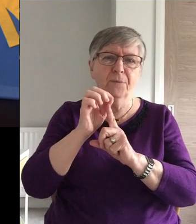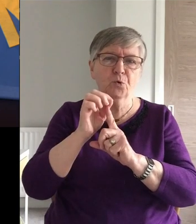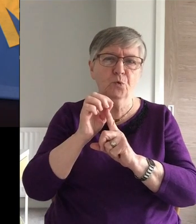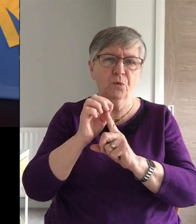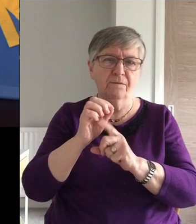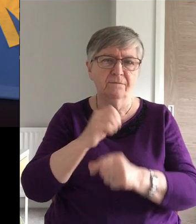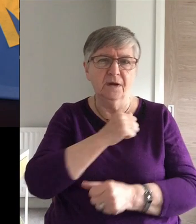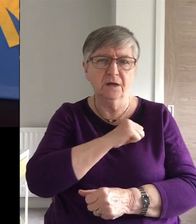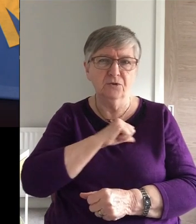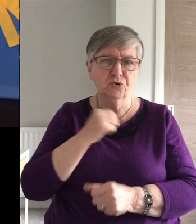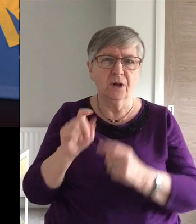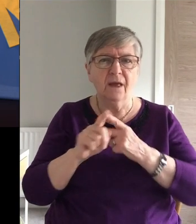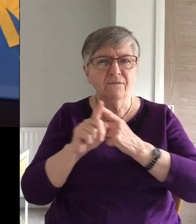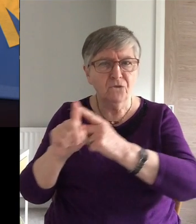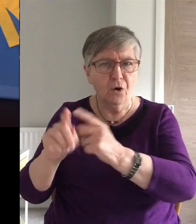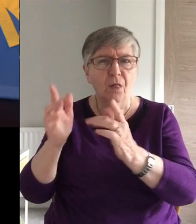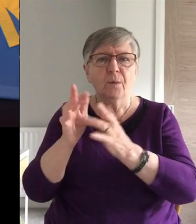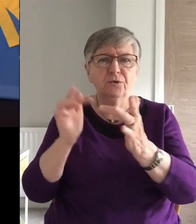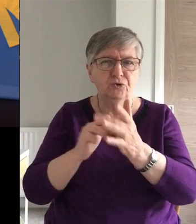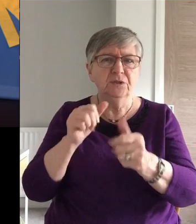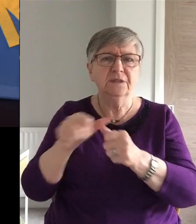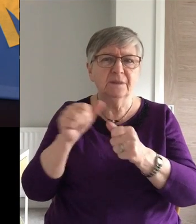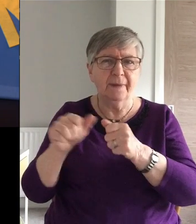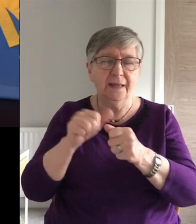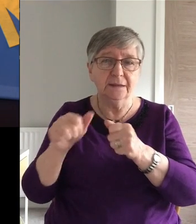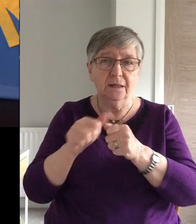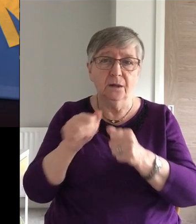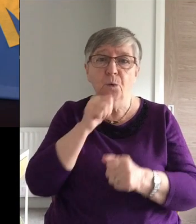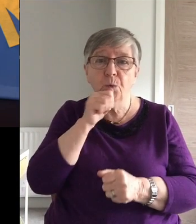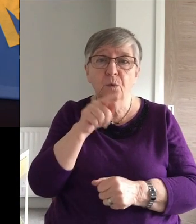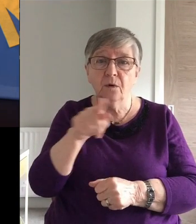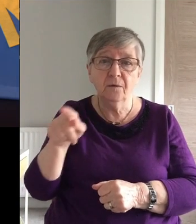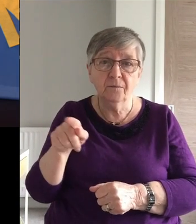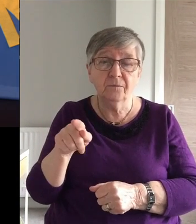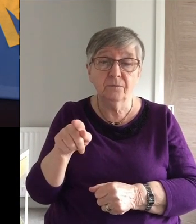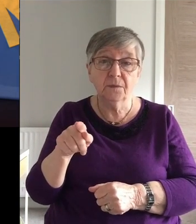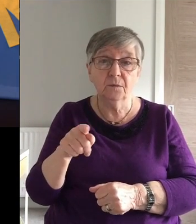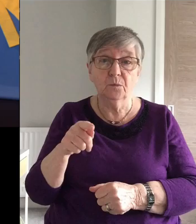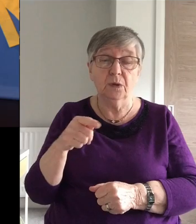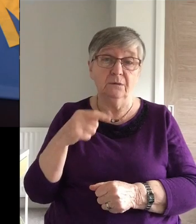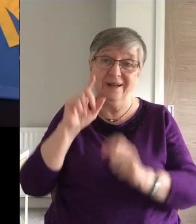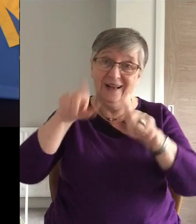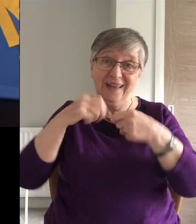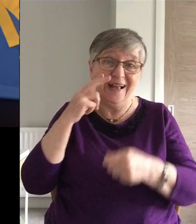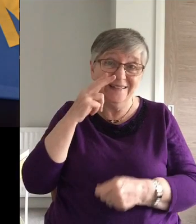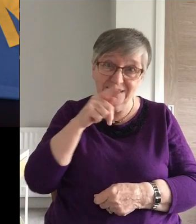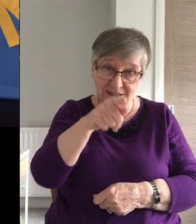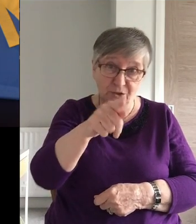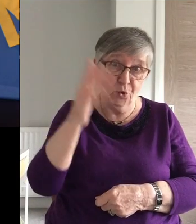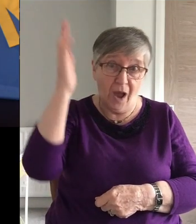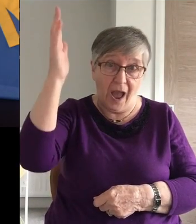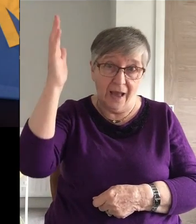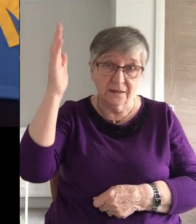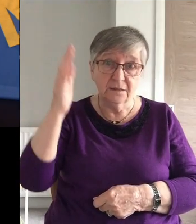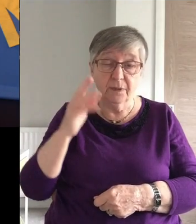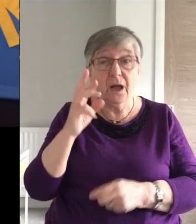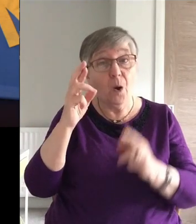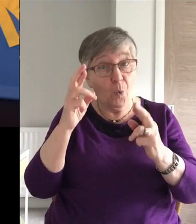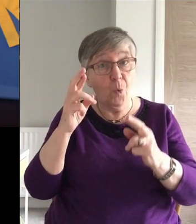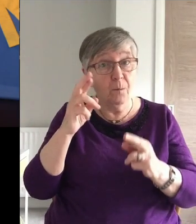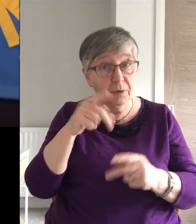in following Jesus and knowing Jesus, knowing God better. Well, I can't see your hands out there,